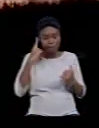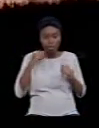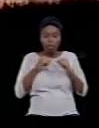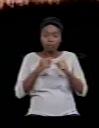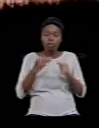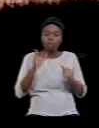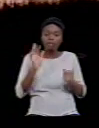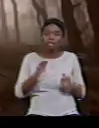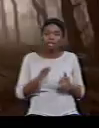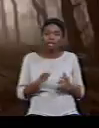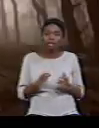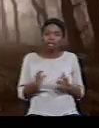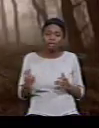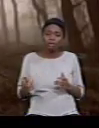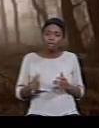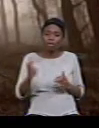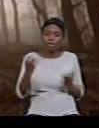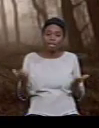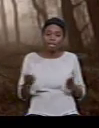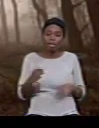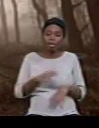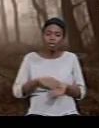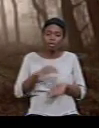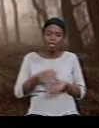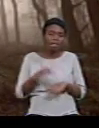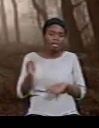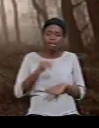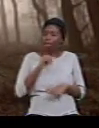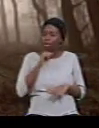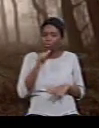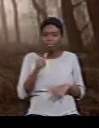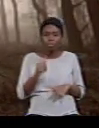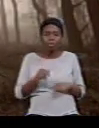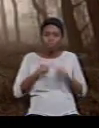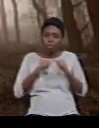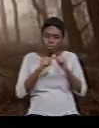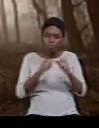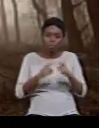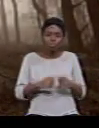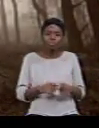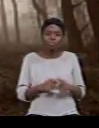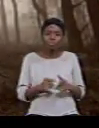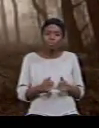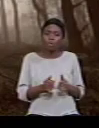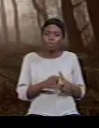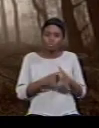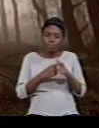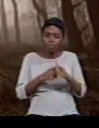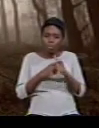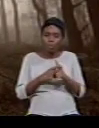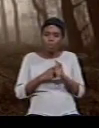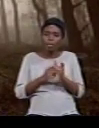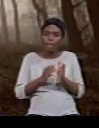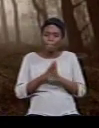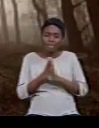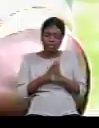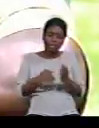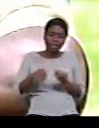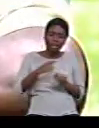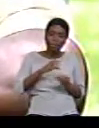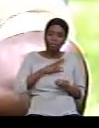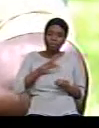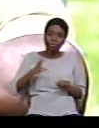of their sojourn here on earth, they do not keep running, passionate about Christ, wanting